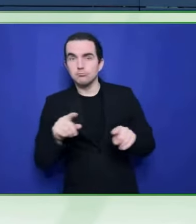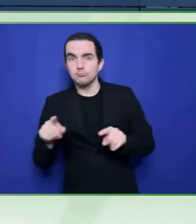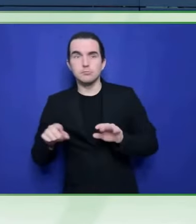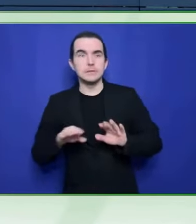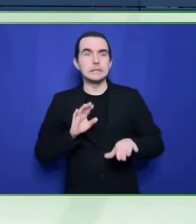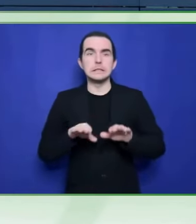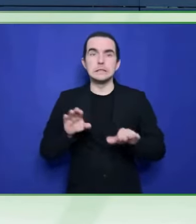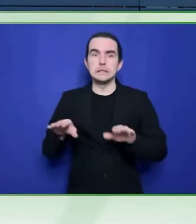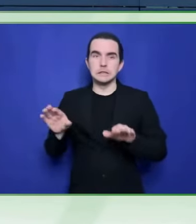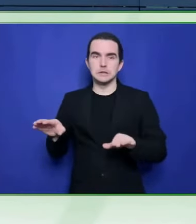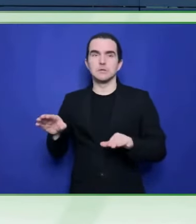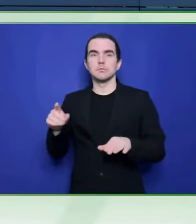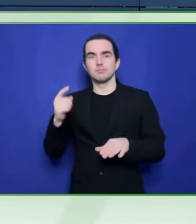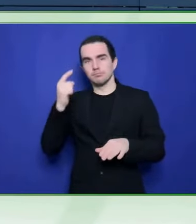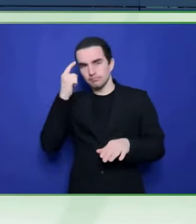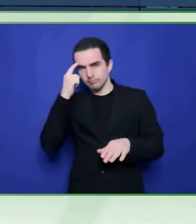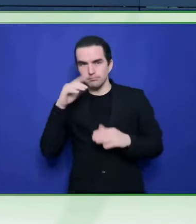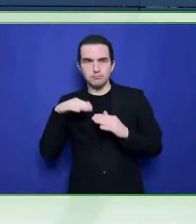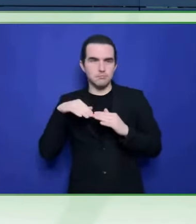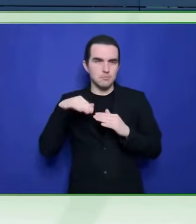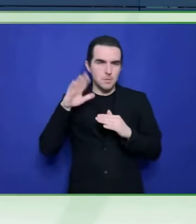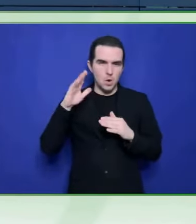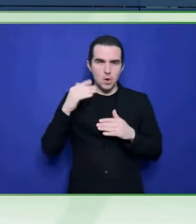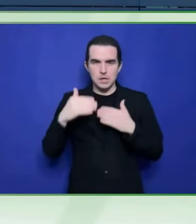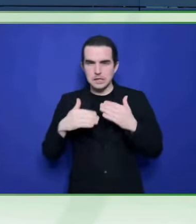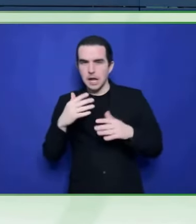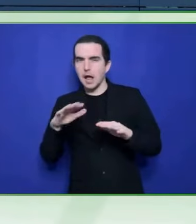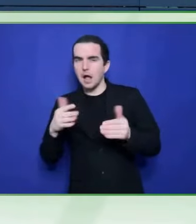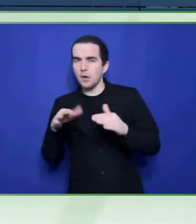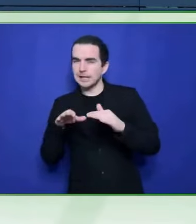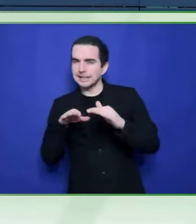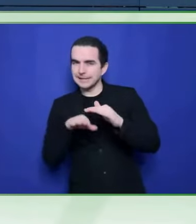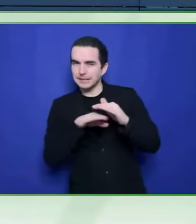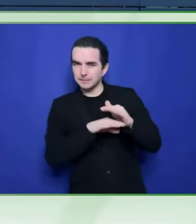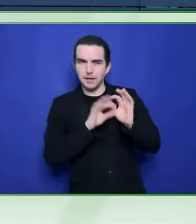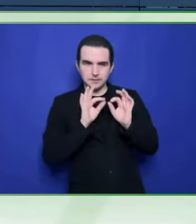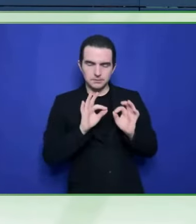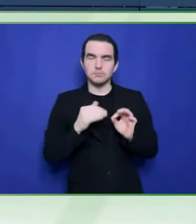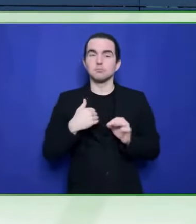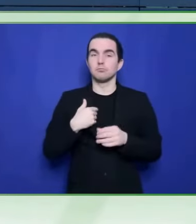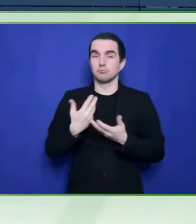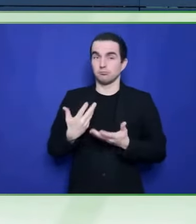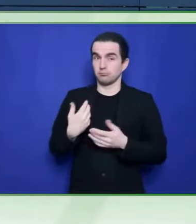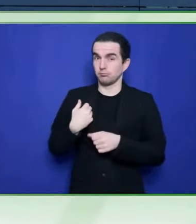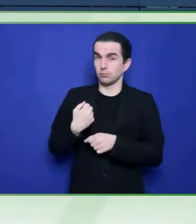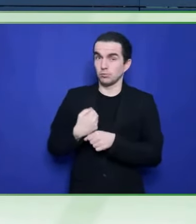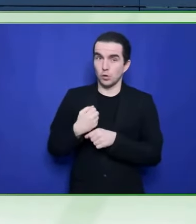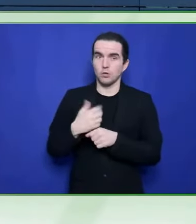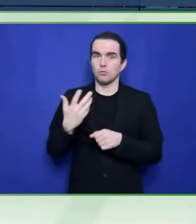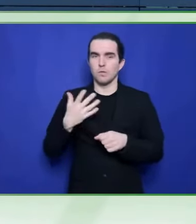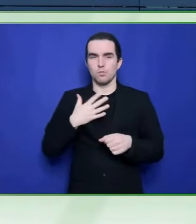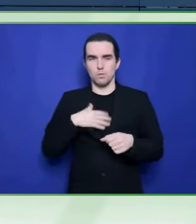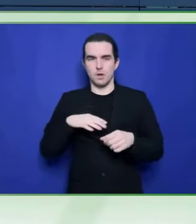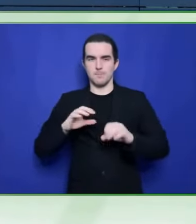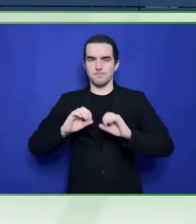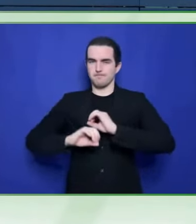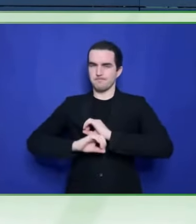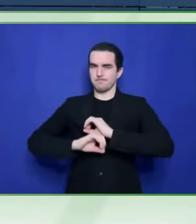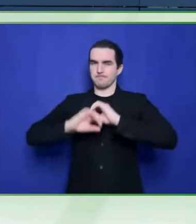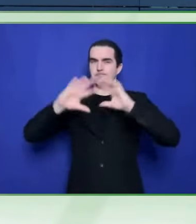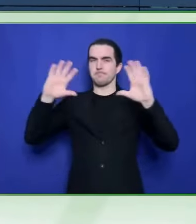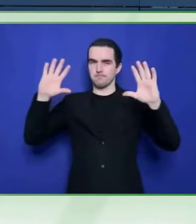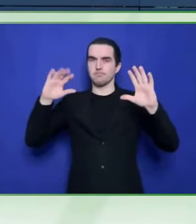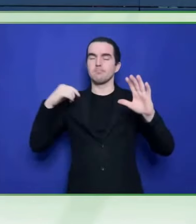panelists. So hopefully you should move to the next slide now. Thank you. So we're here today to